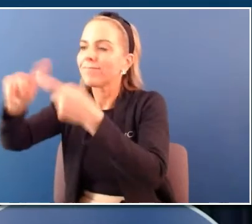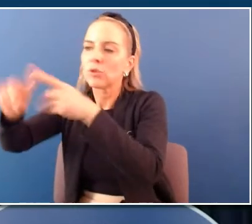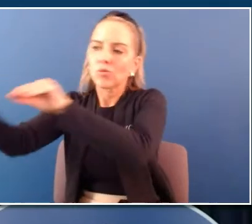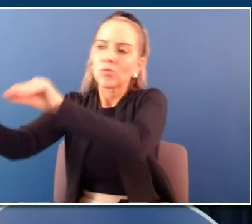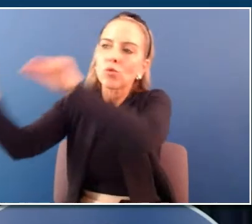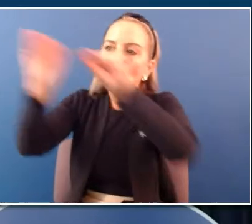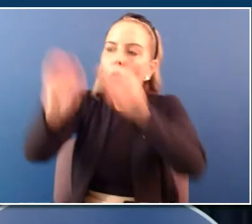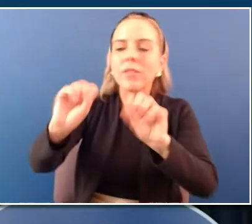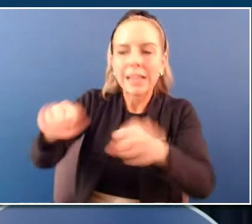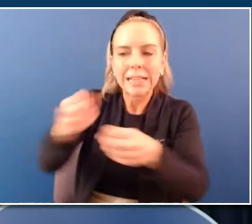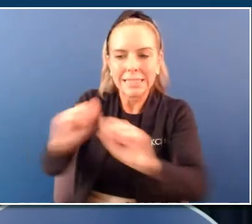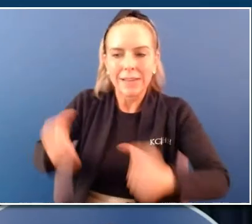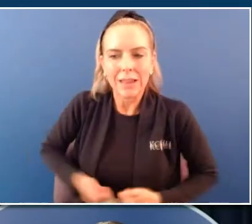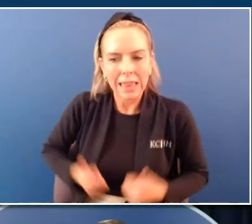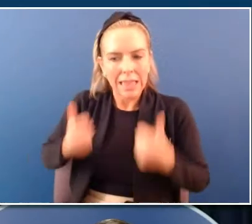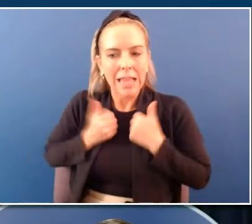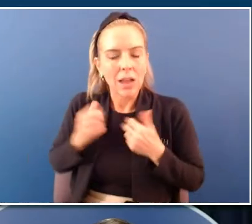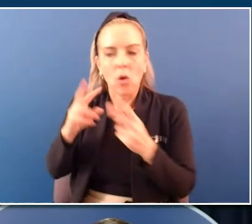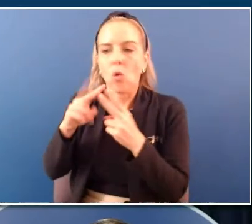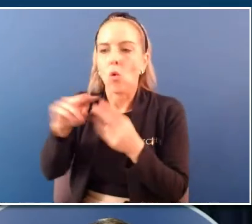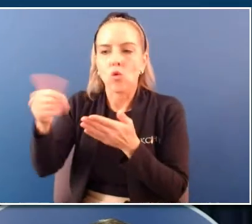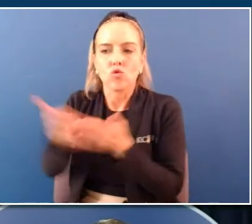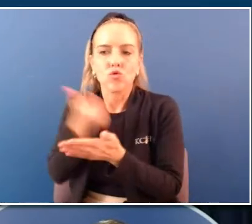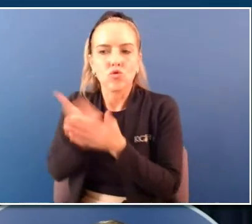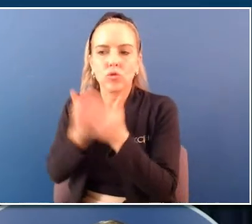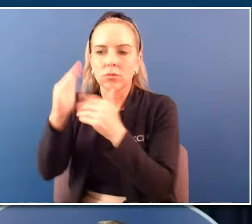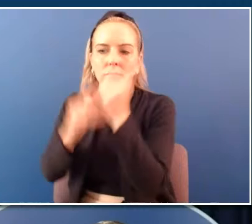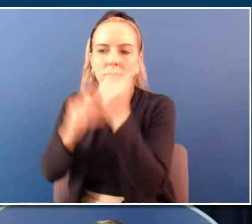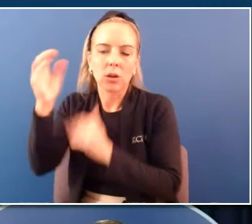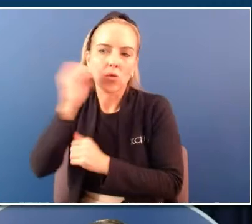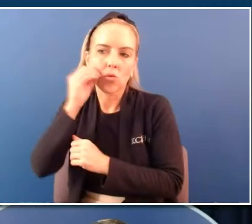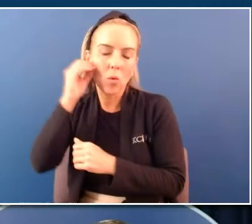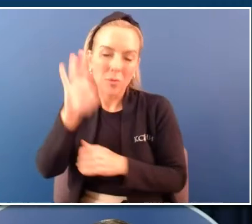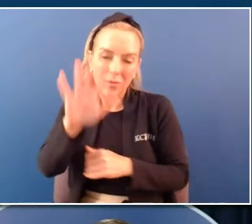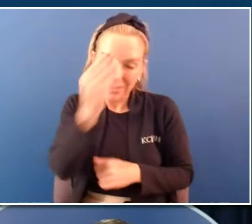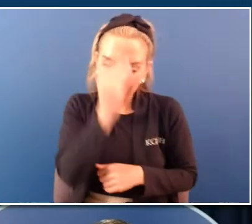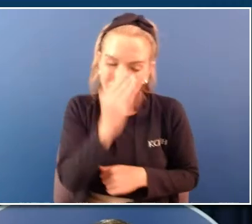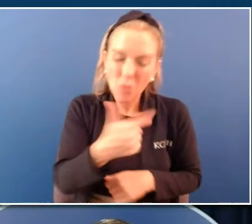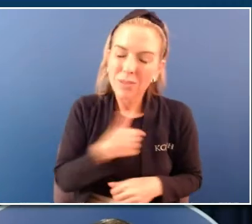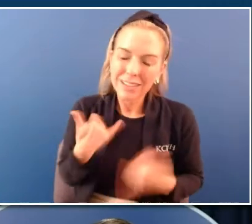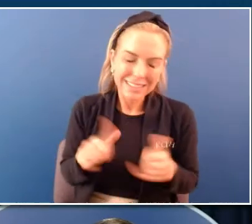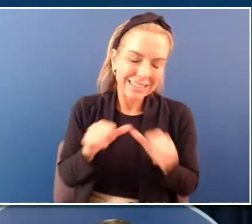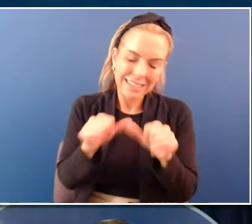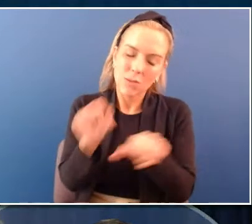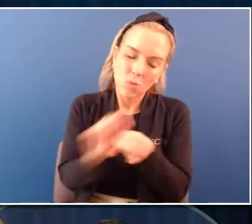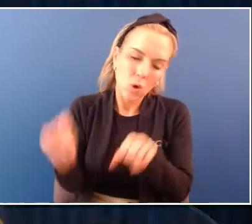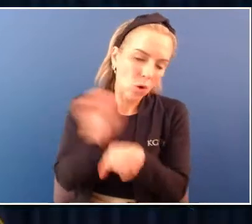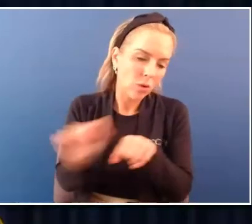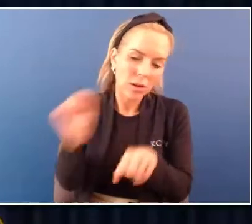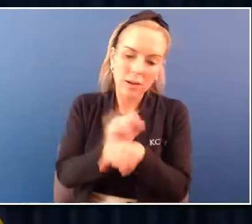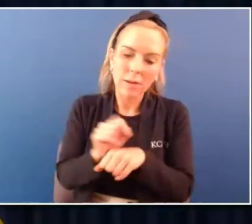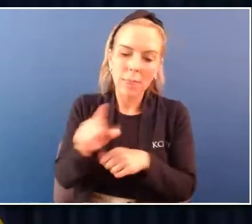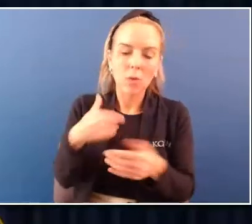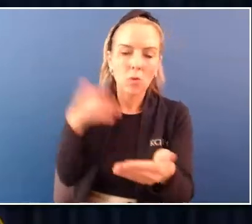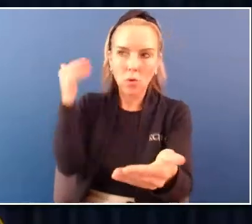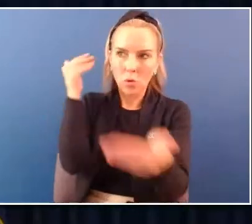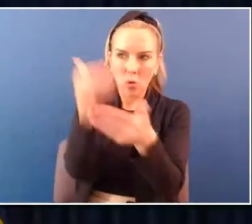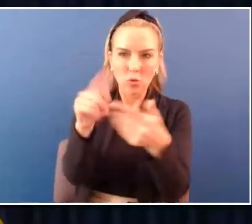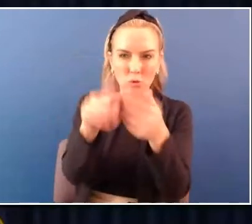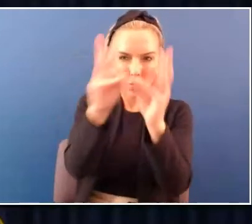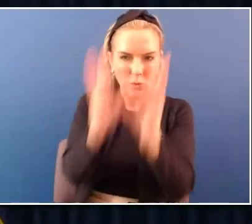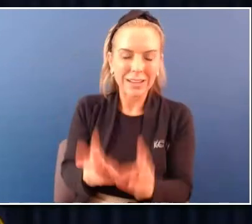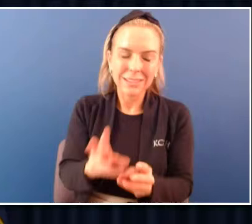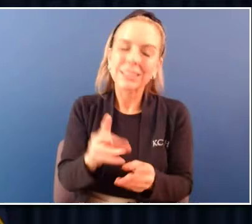or are newly constructed homes. We're going to keep working. And we think this fall, and as we get close to the winter, we're going to have serious